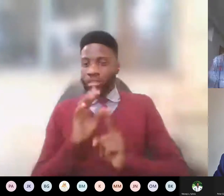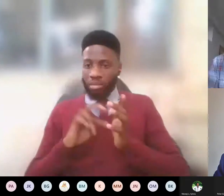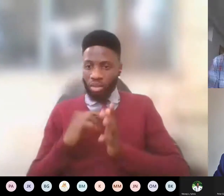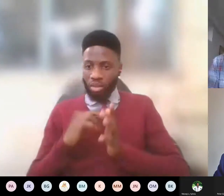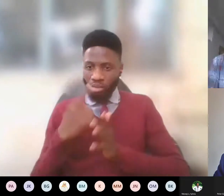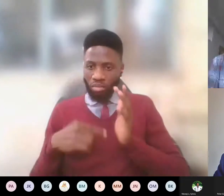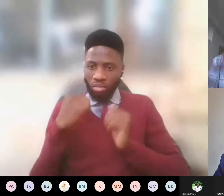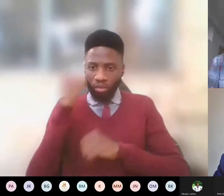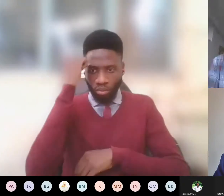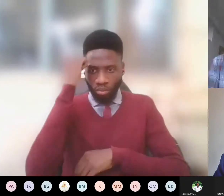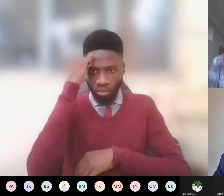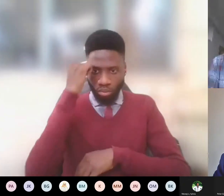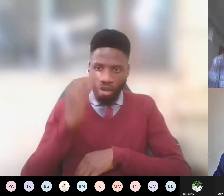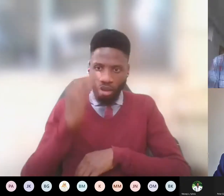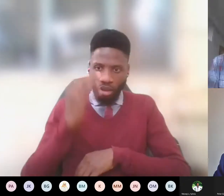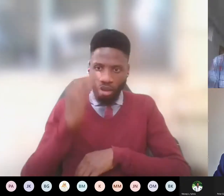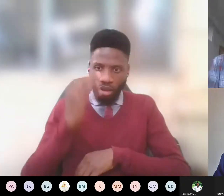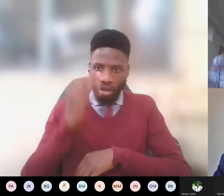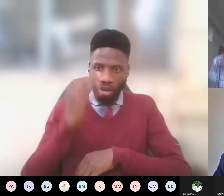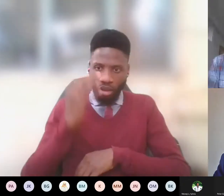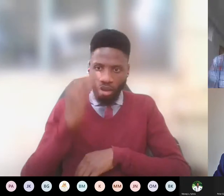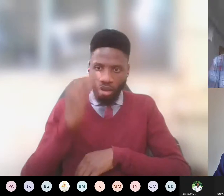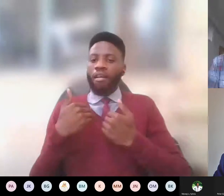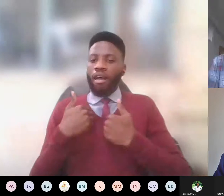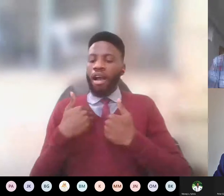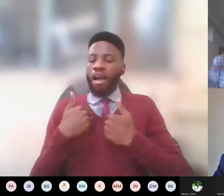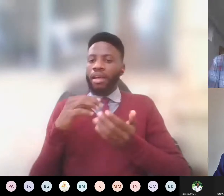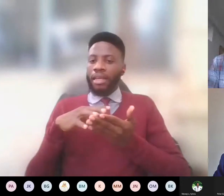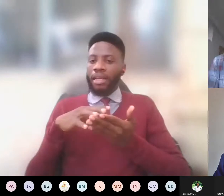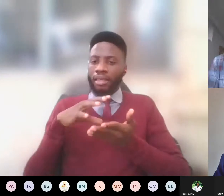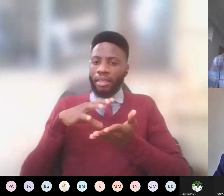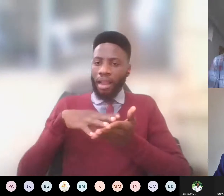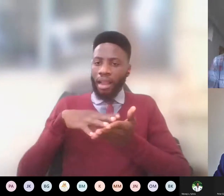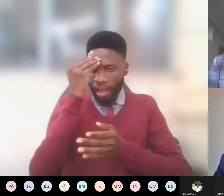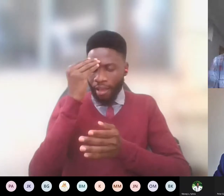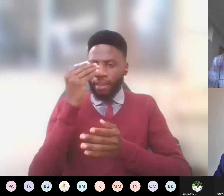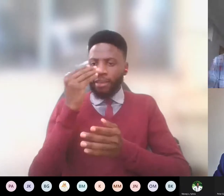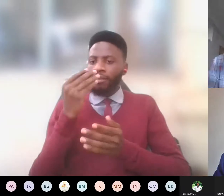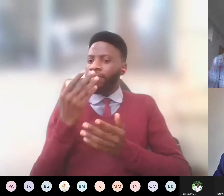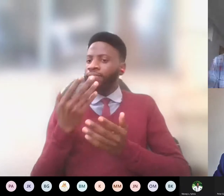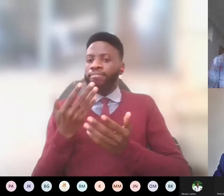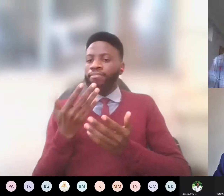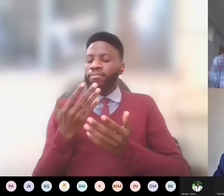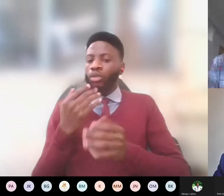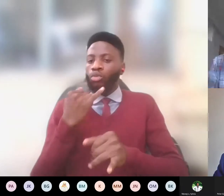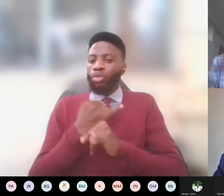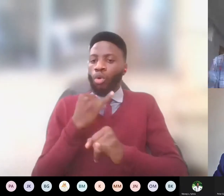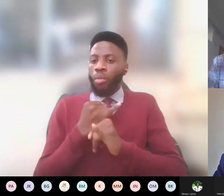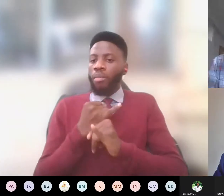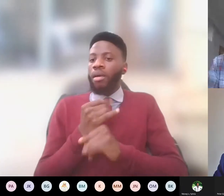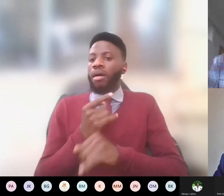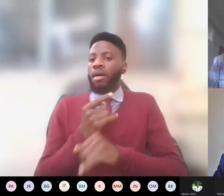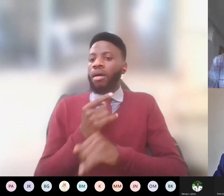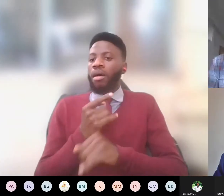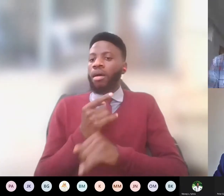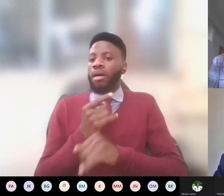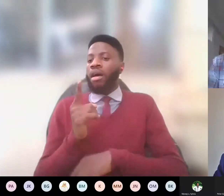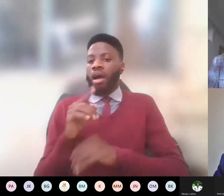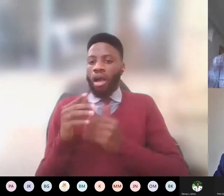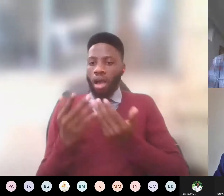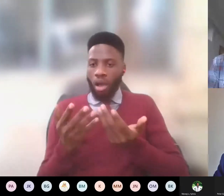to industry. So this is through job shadowing, through mentorship, through